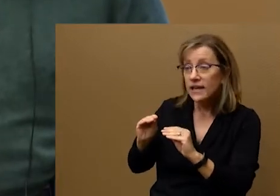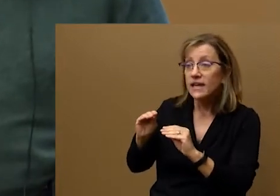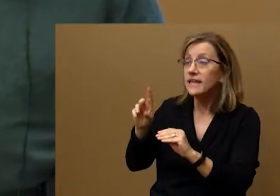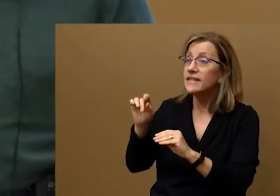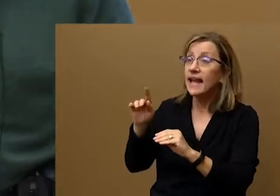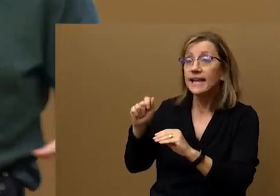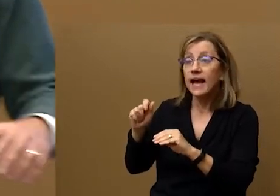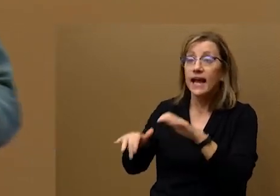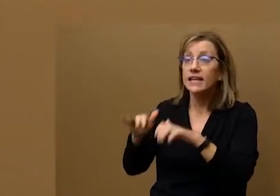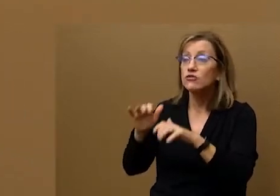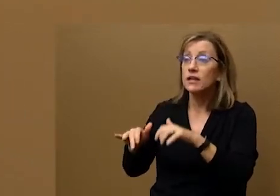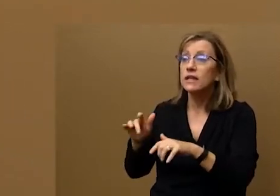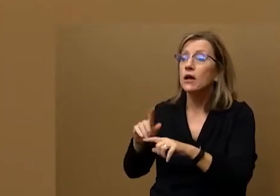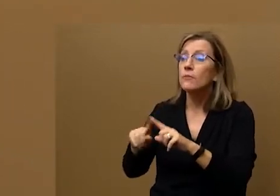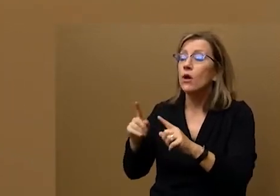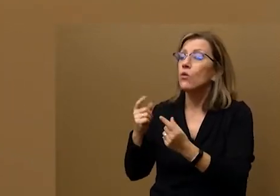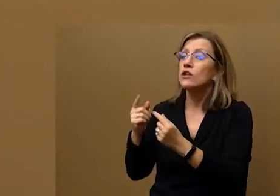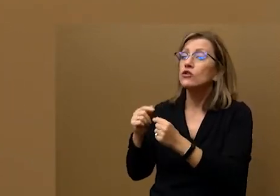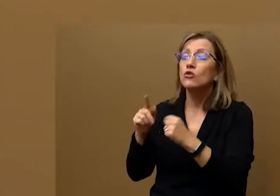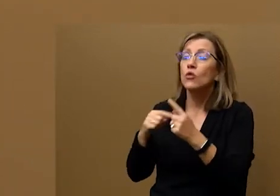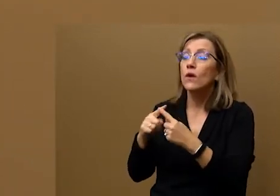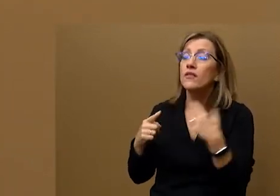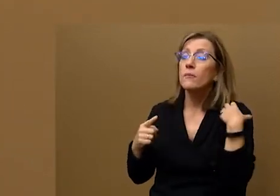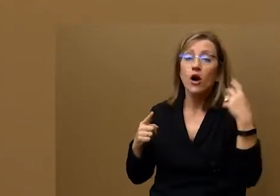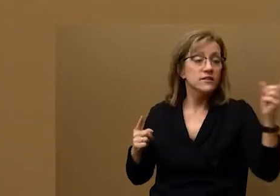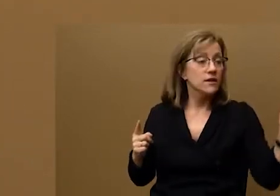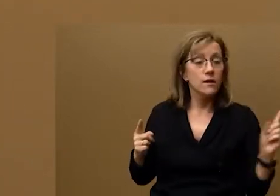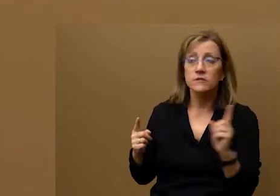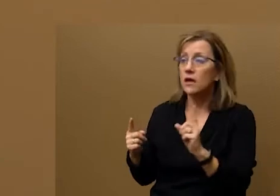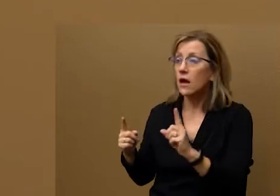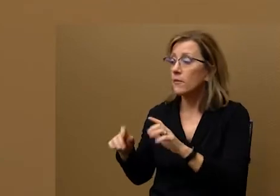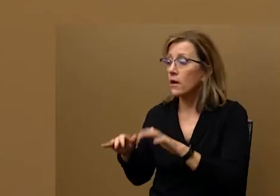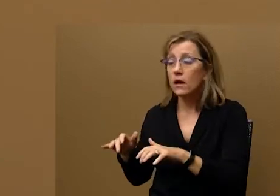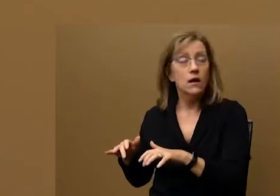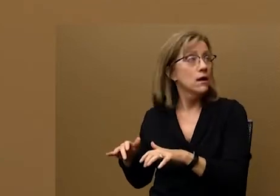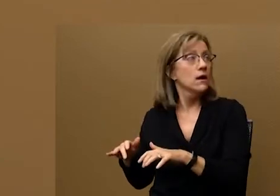entry, but then what do you do when the boss comes up to you and says, you